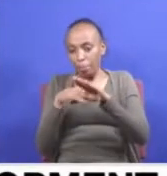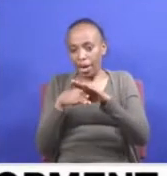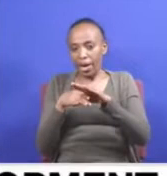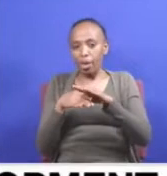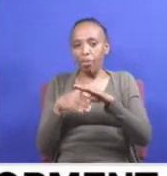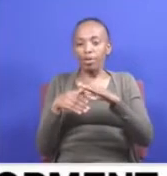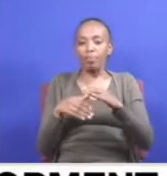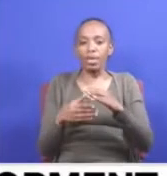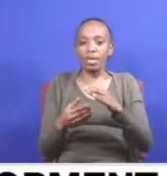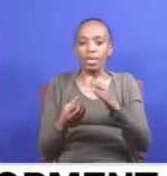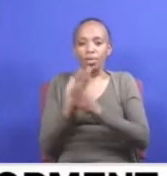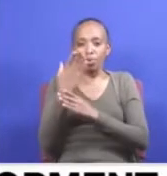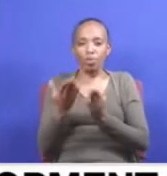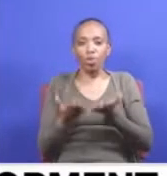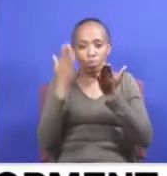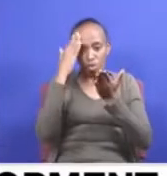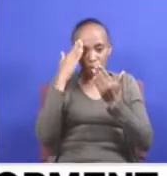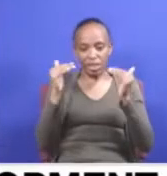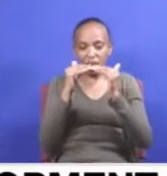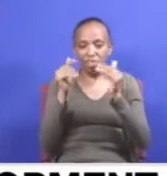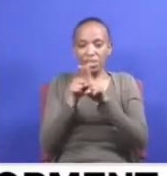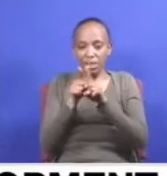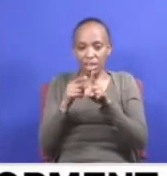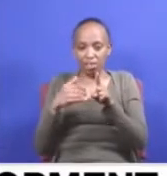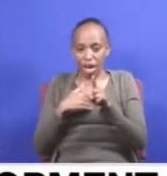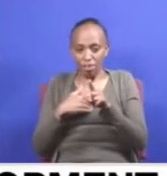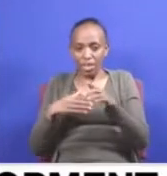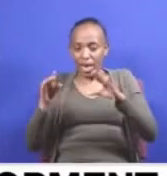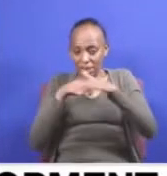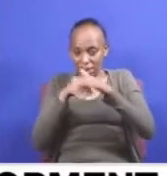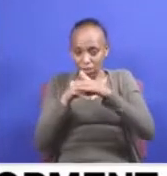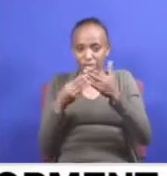will be executed to improve knowledge levels and uptake of financial products and services.